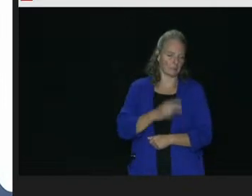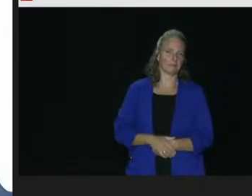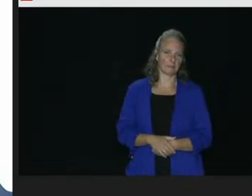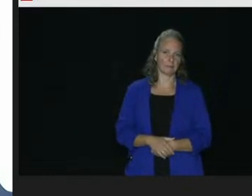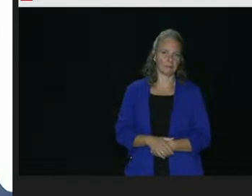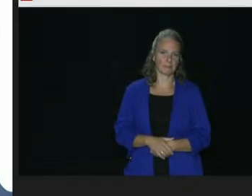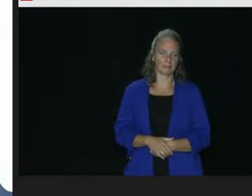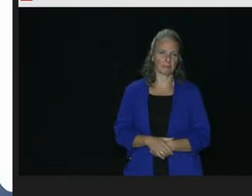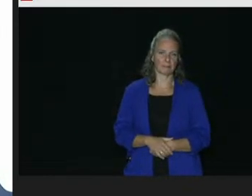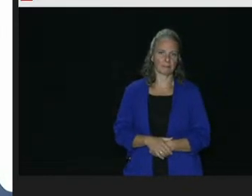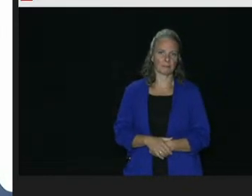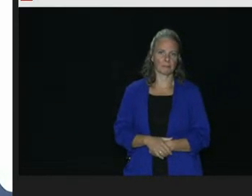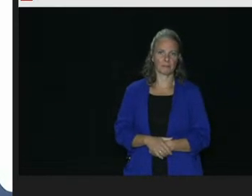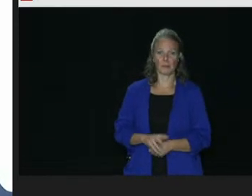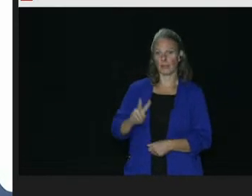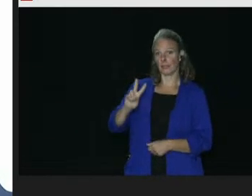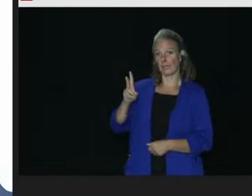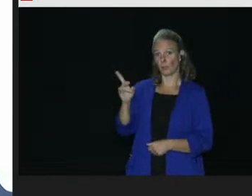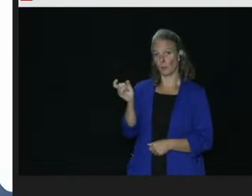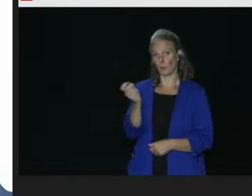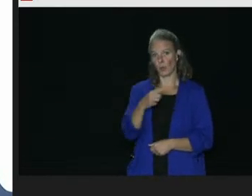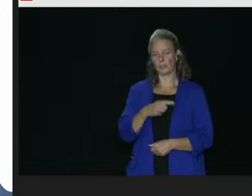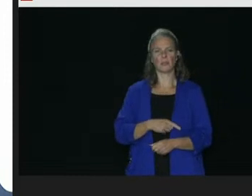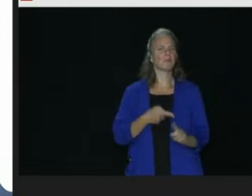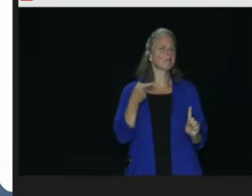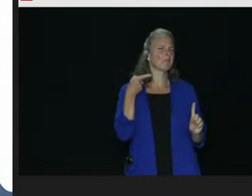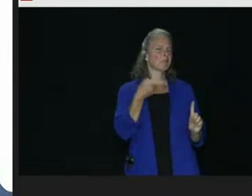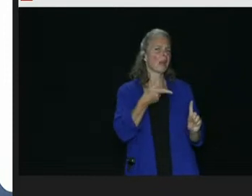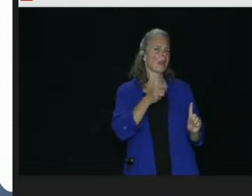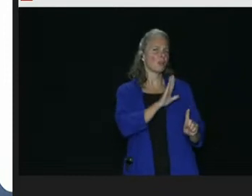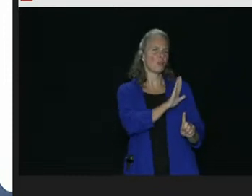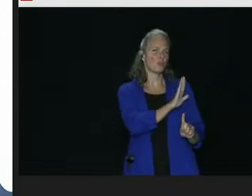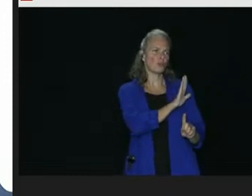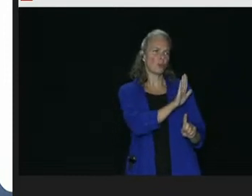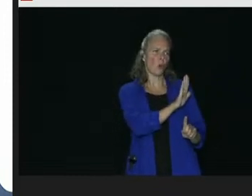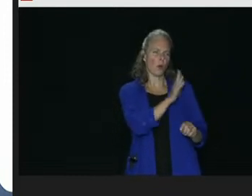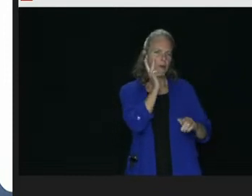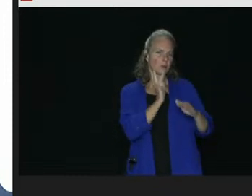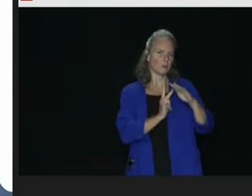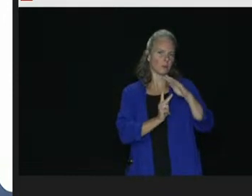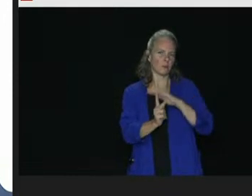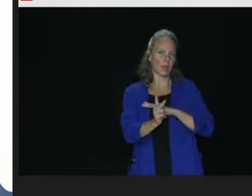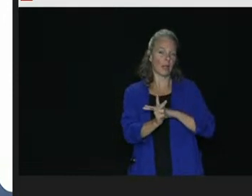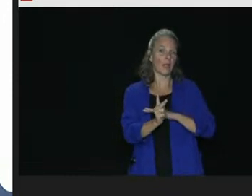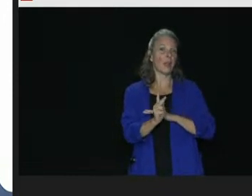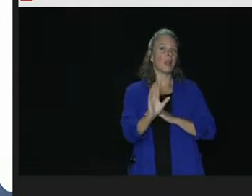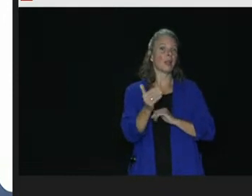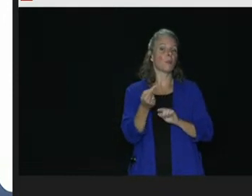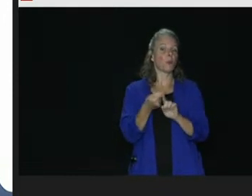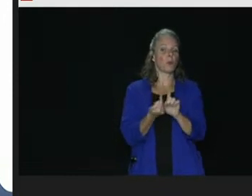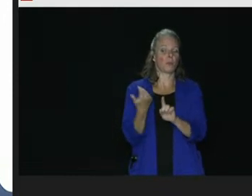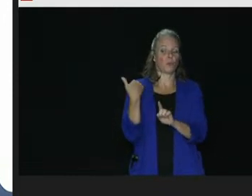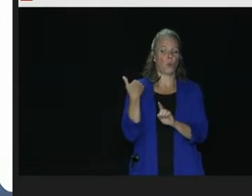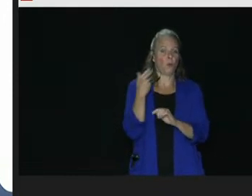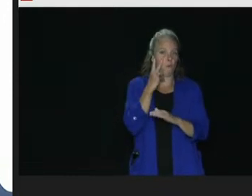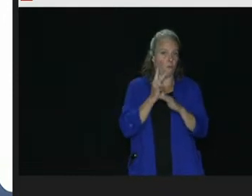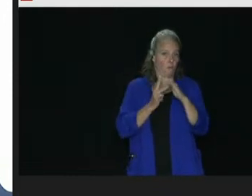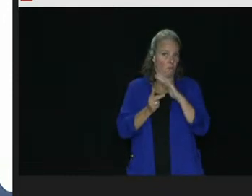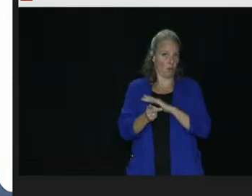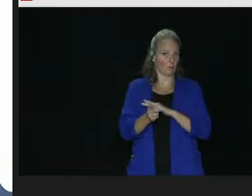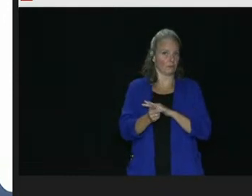I would like to come back to the forecasts compared to the last update.